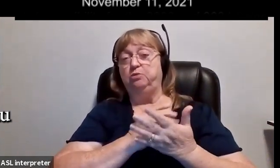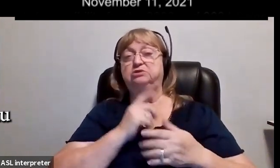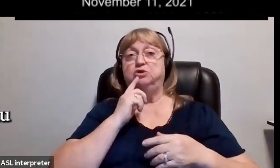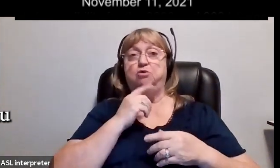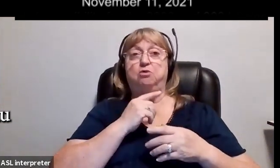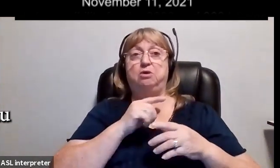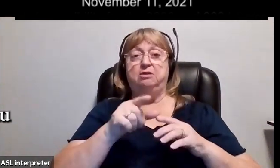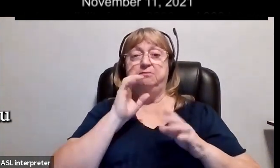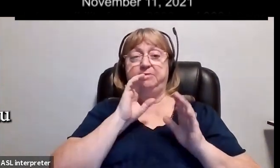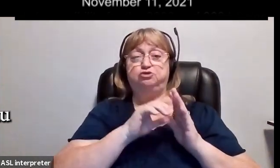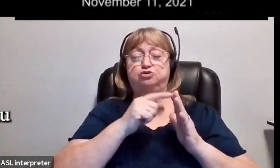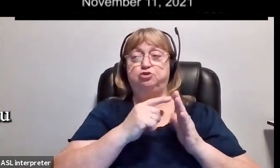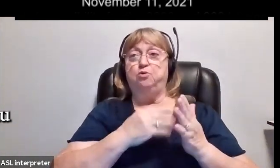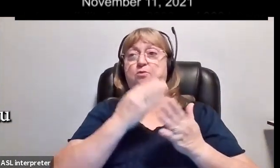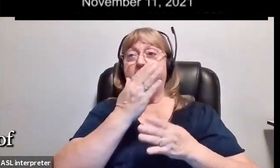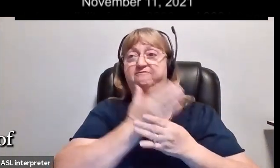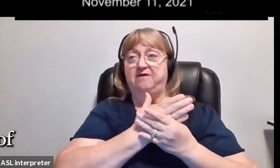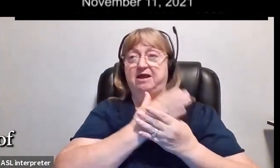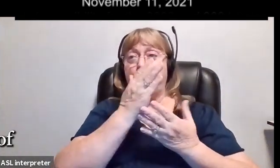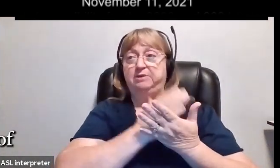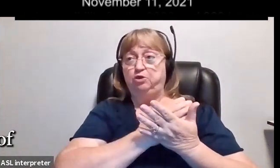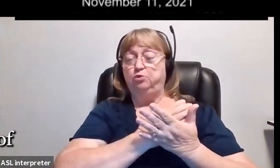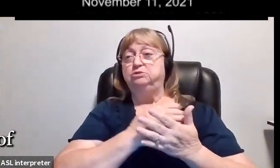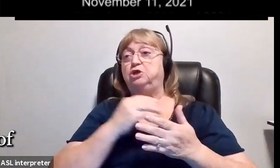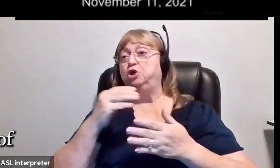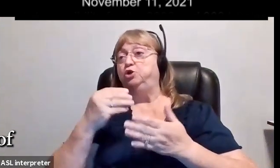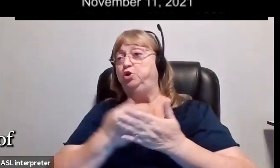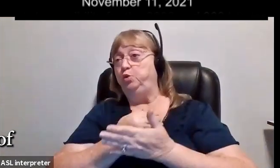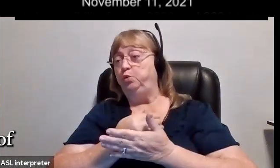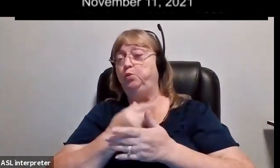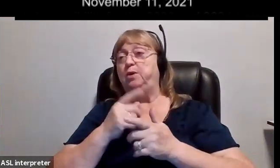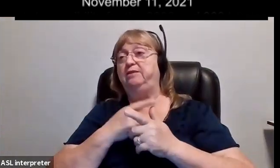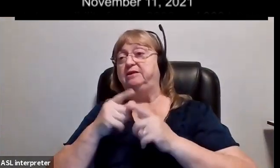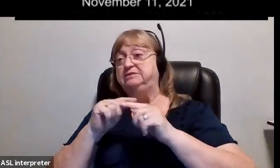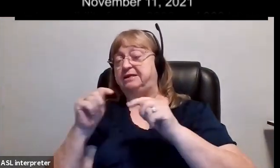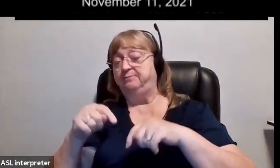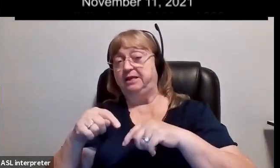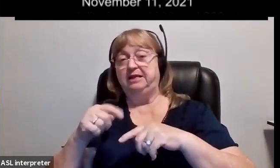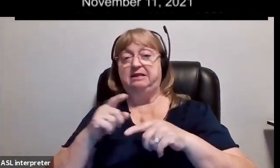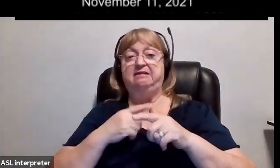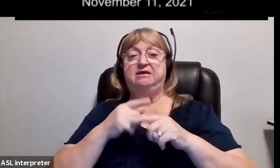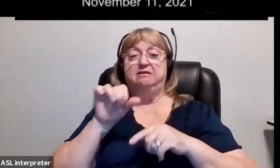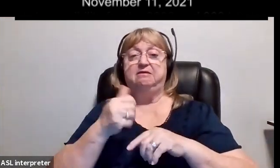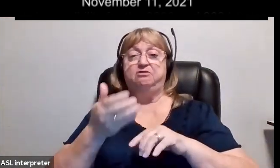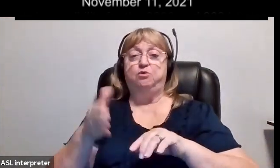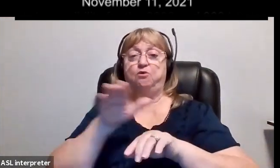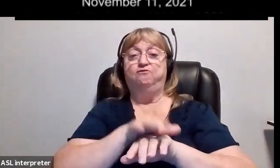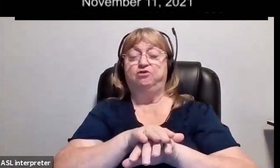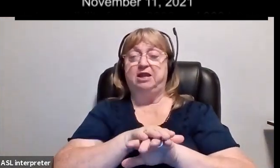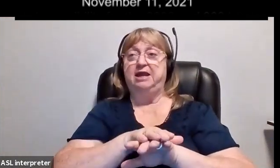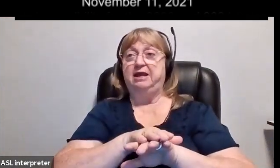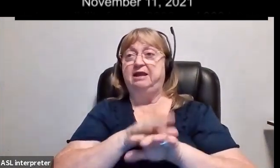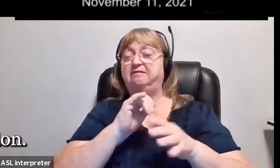menu, arrows new from template, and then there's another overlay of the screen that